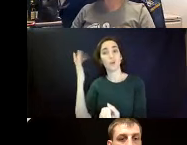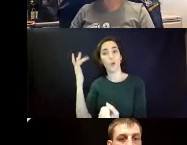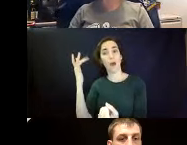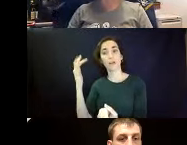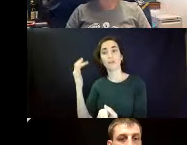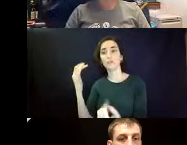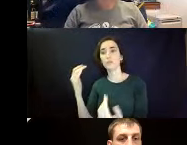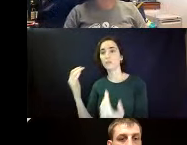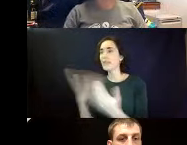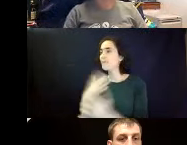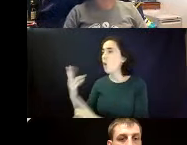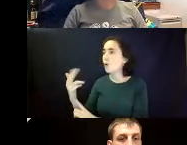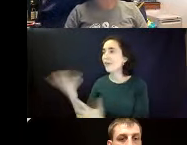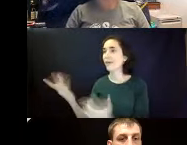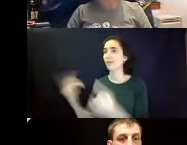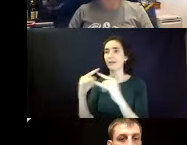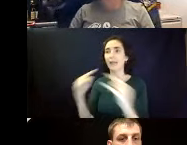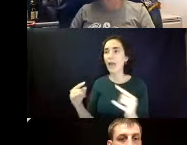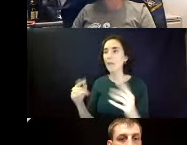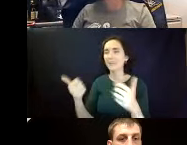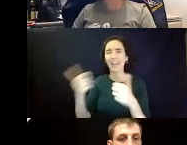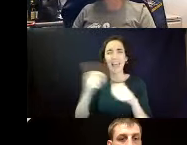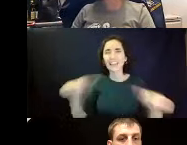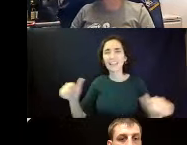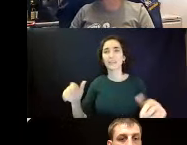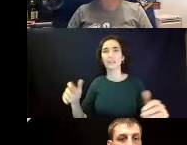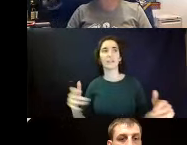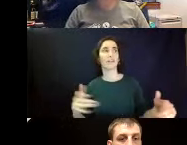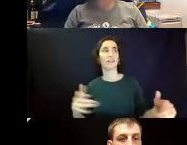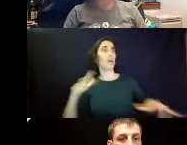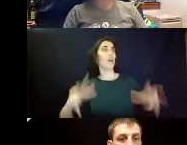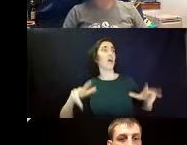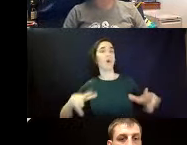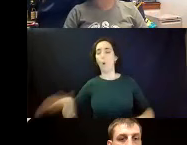hotels, campsites, things like that, it still makes a difference.